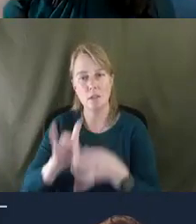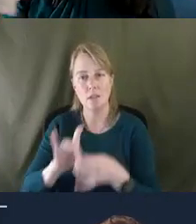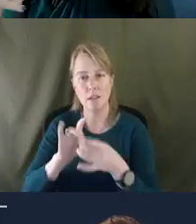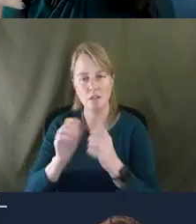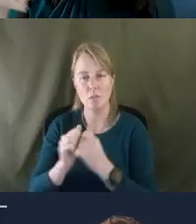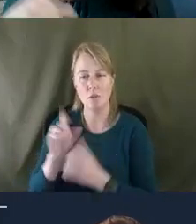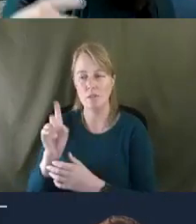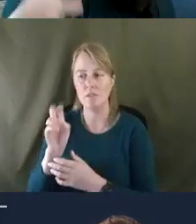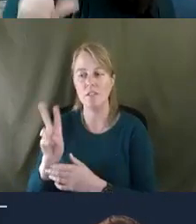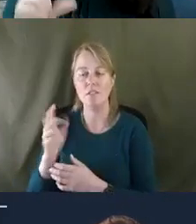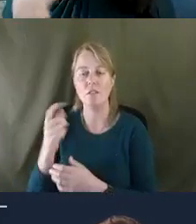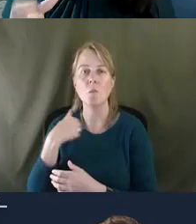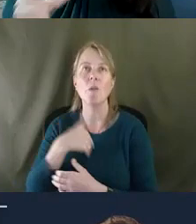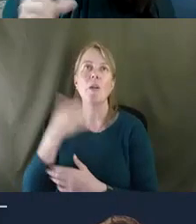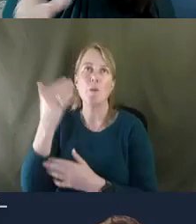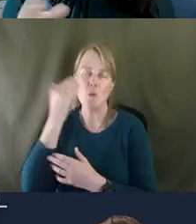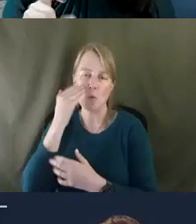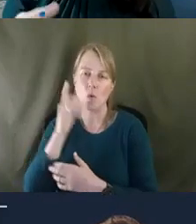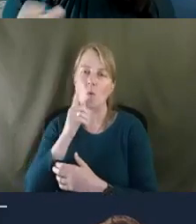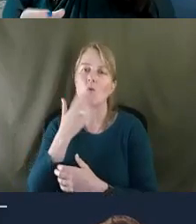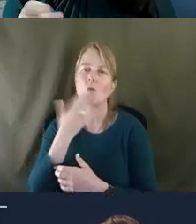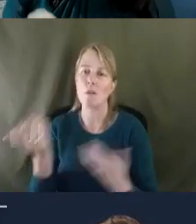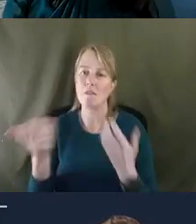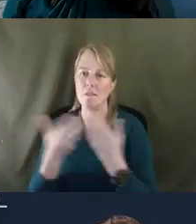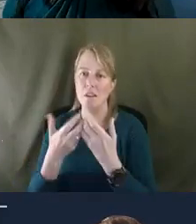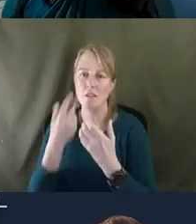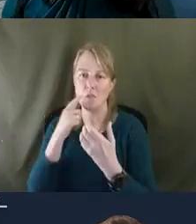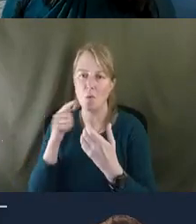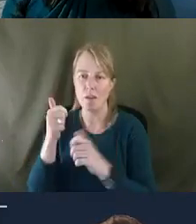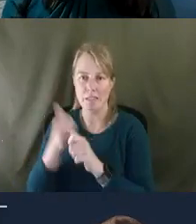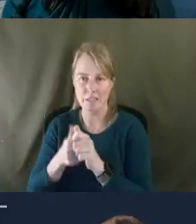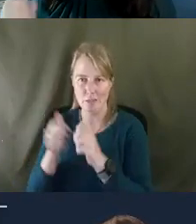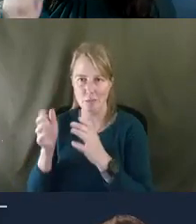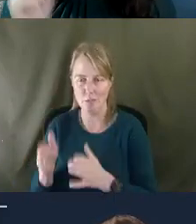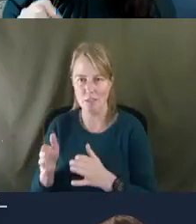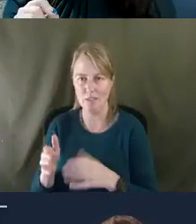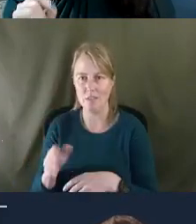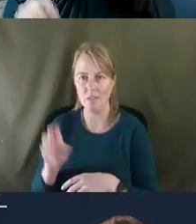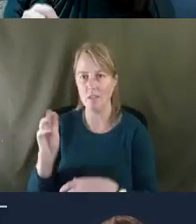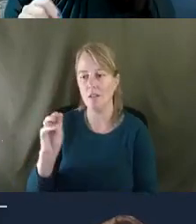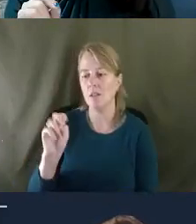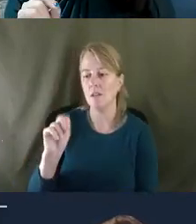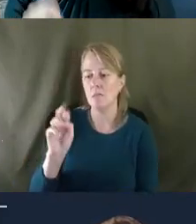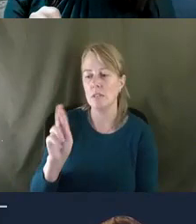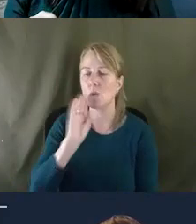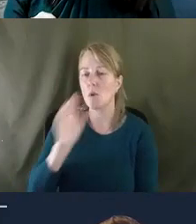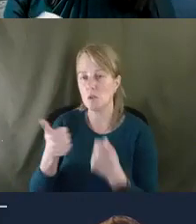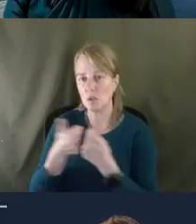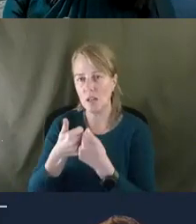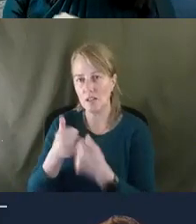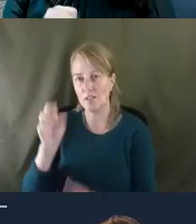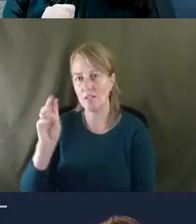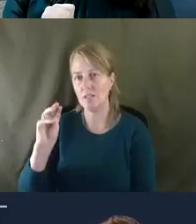knew people that would be a good fit for each person. A mentor that's going to challenge a mentee in just the right